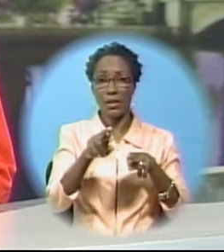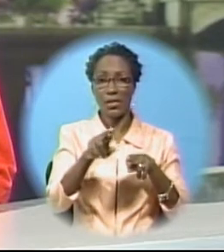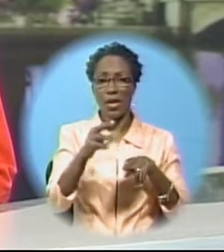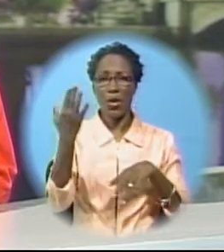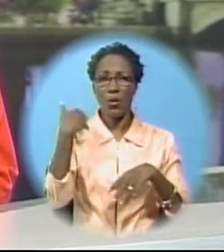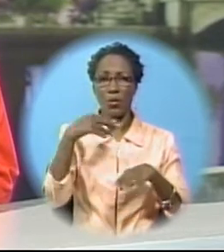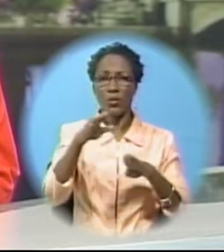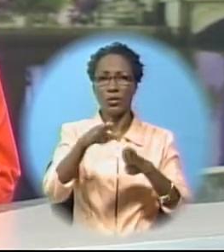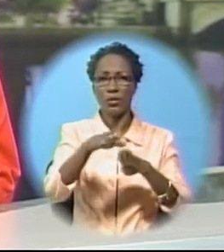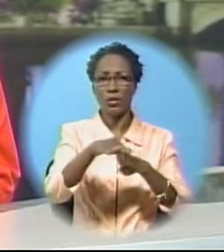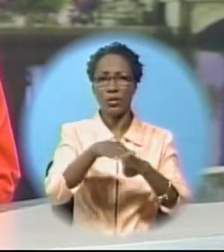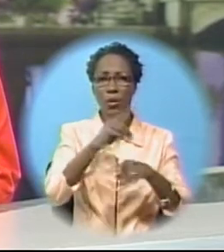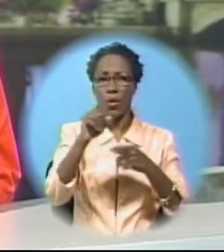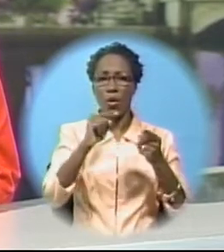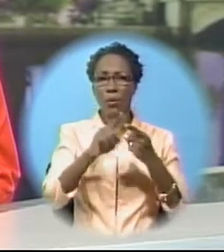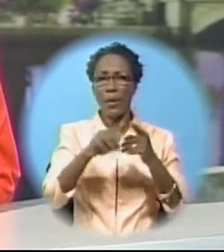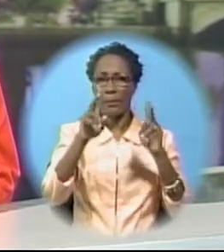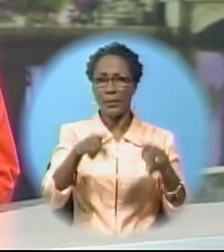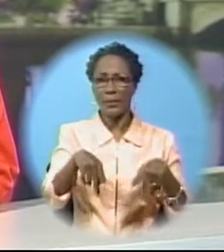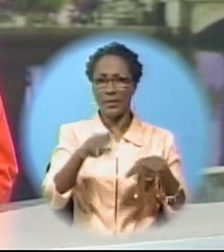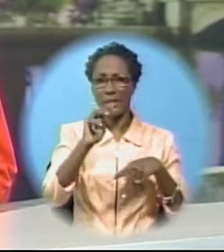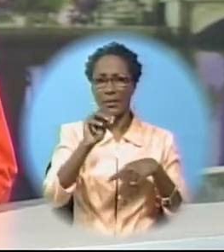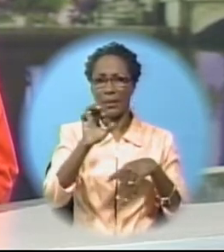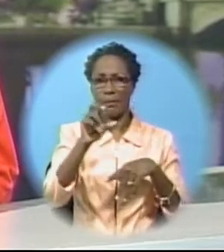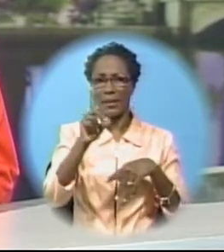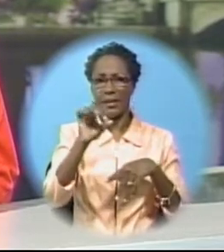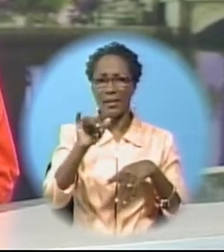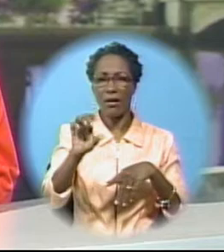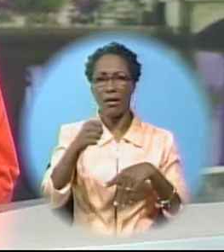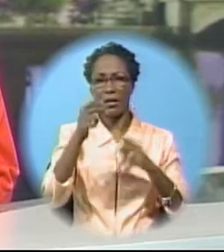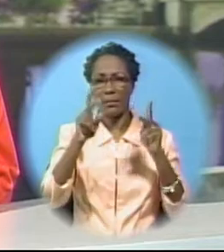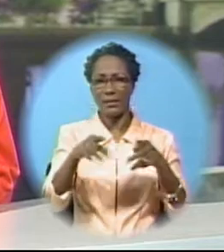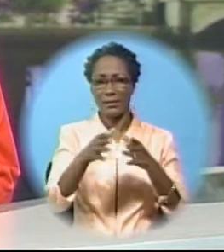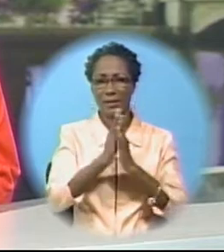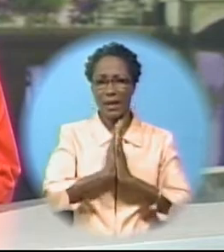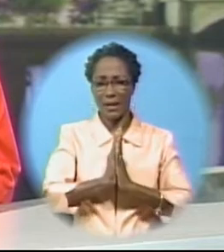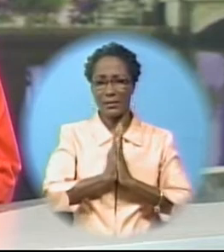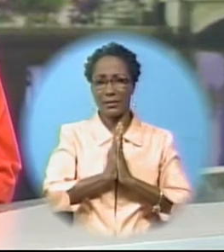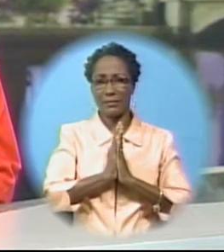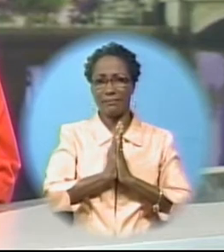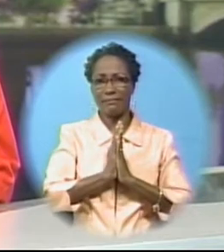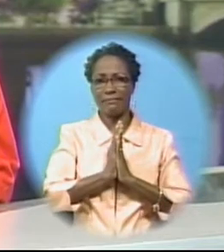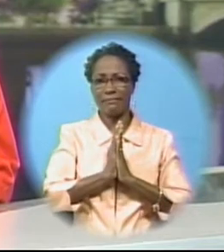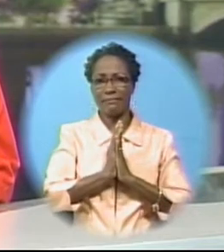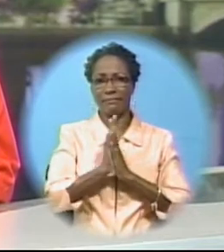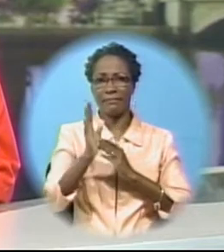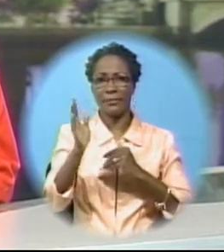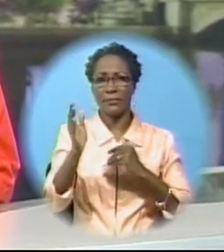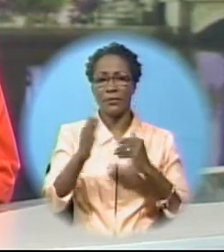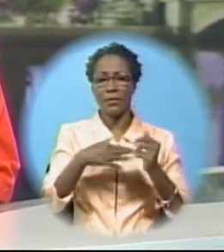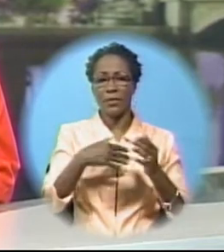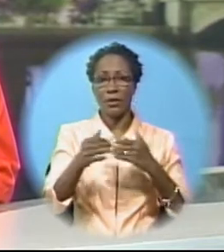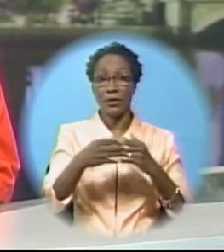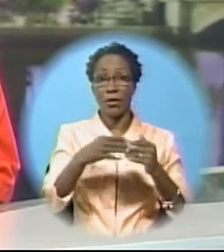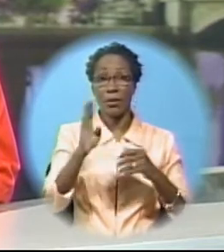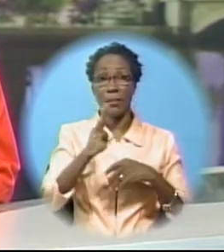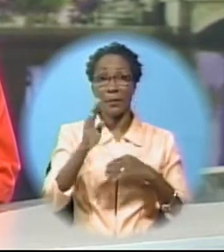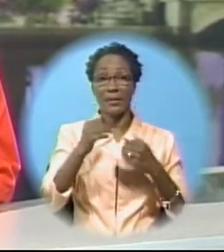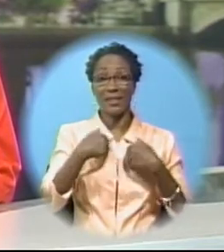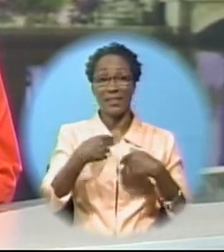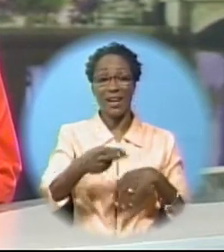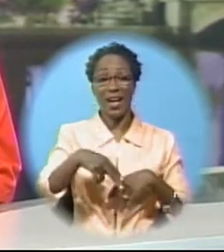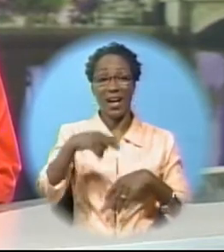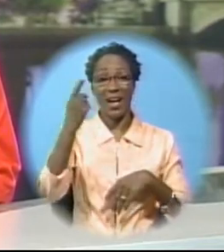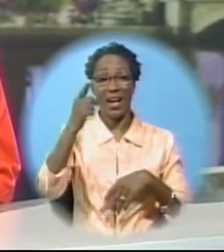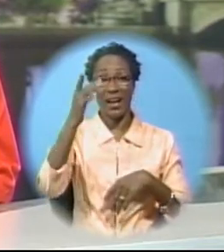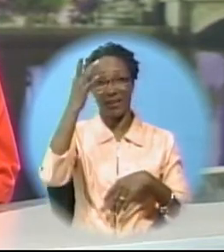by citizens, the media, or other interested parties. Though Barbados boasts of a high